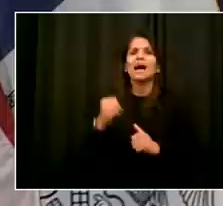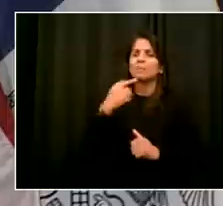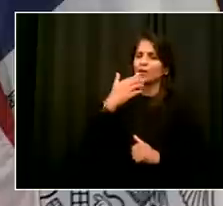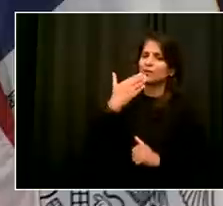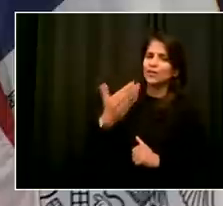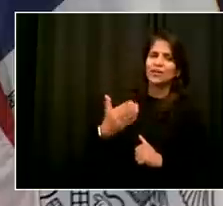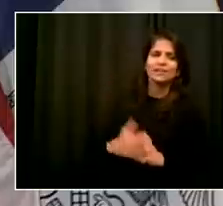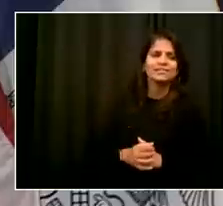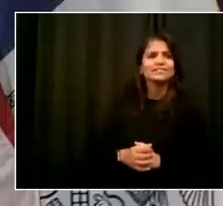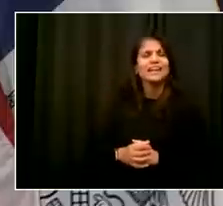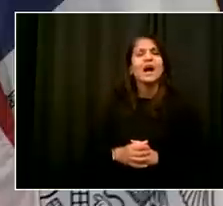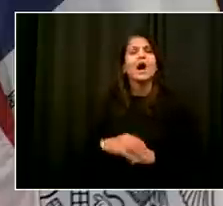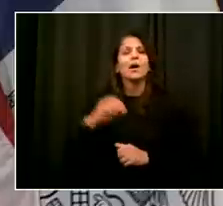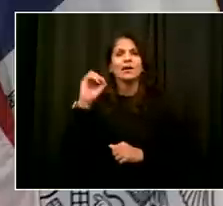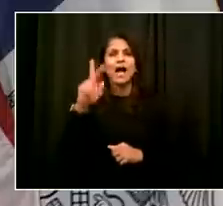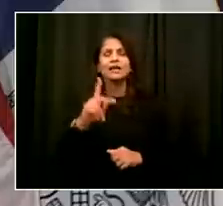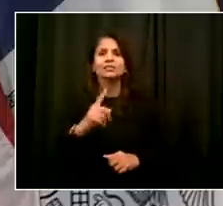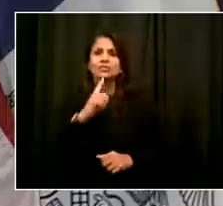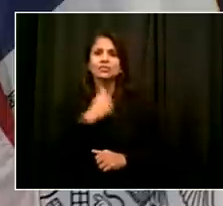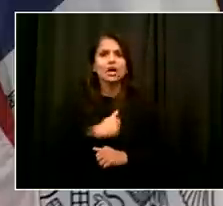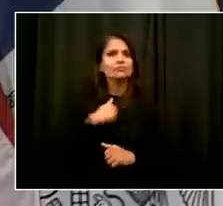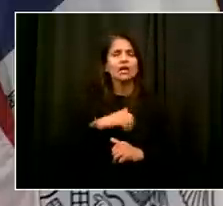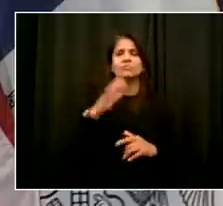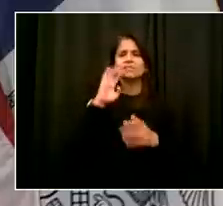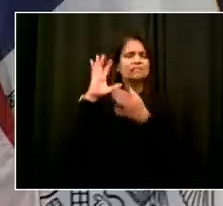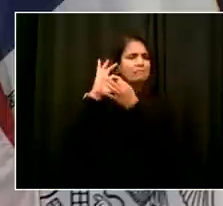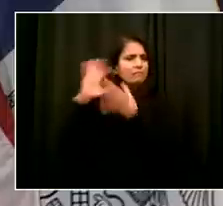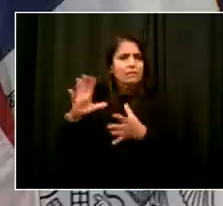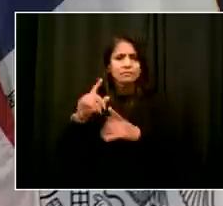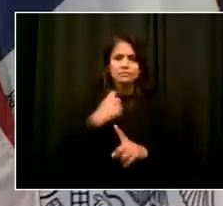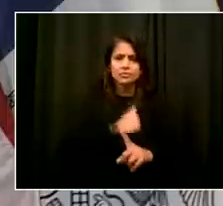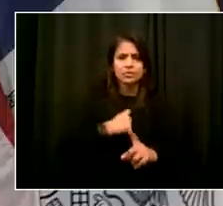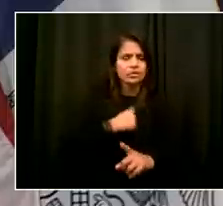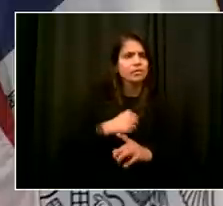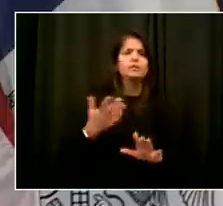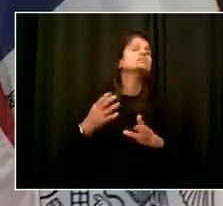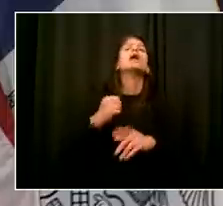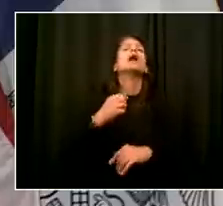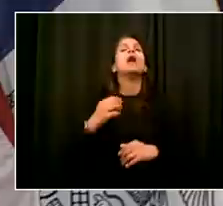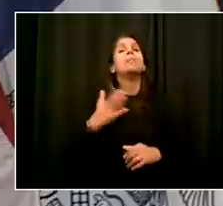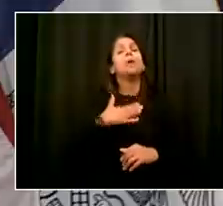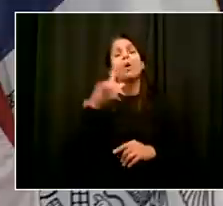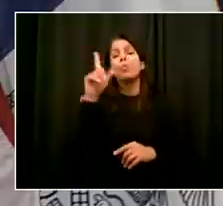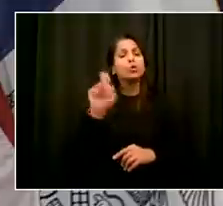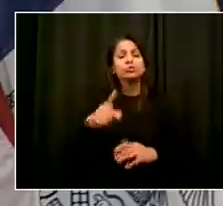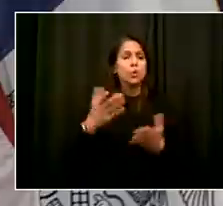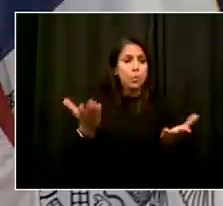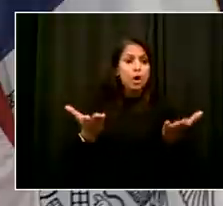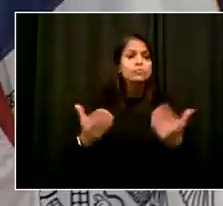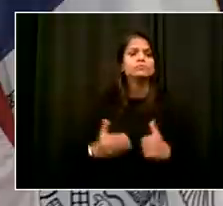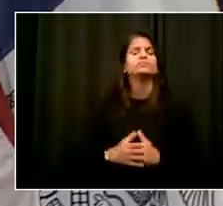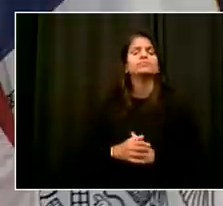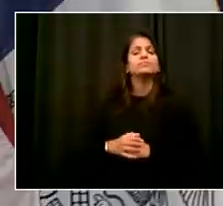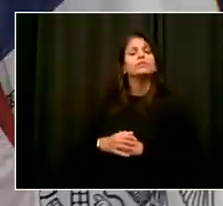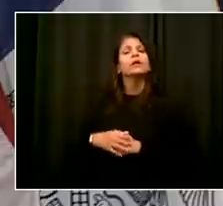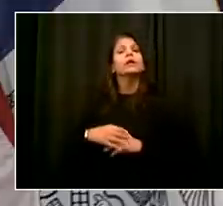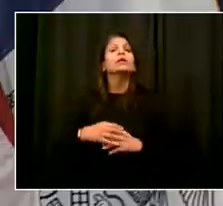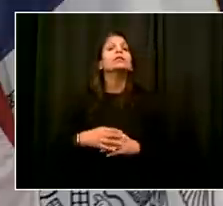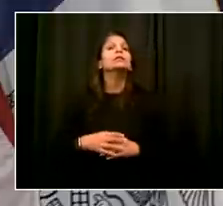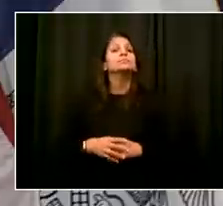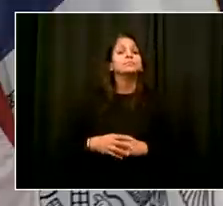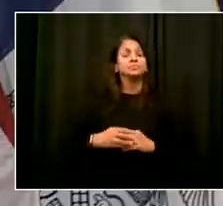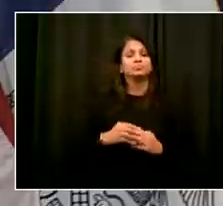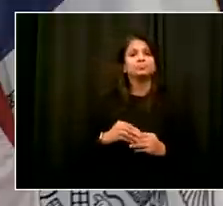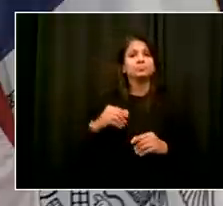Okay, sorry that it was interrupted. So my question is, you know, the South Asian community, their involvement,